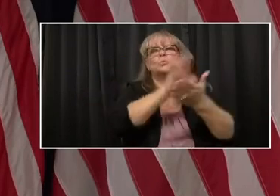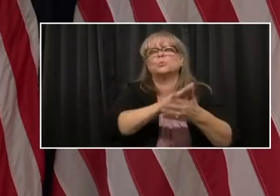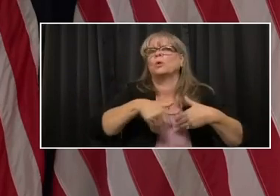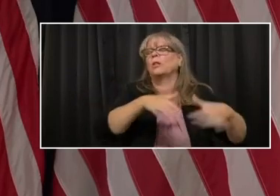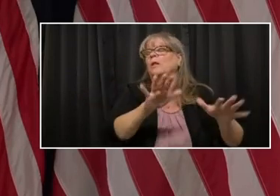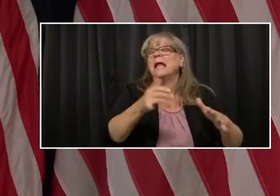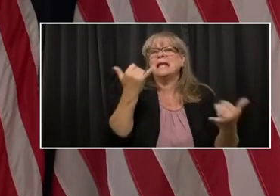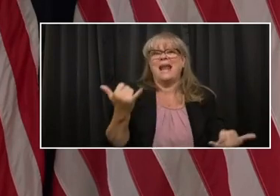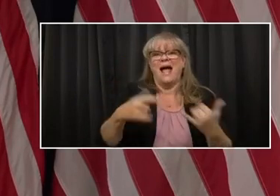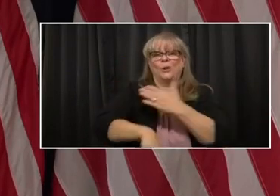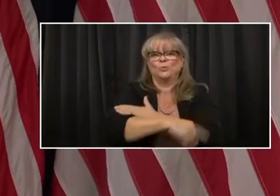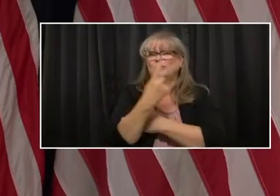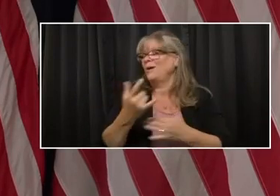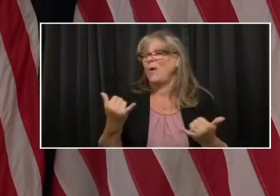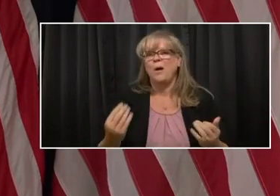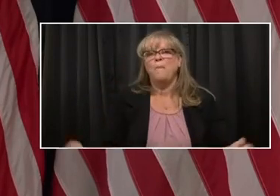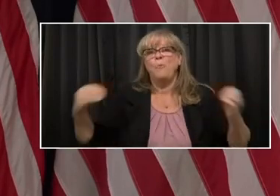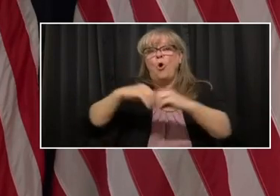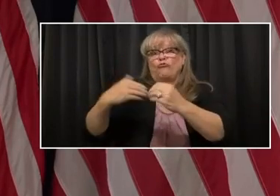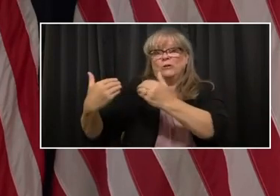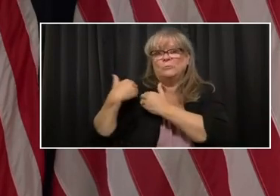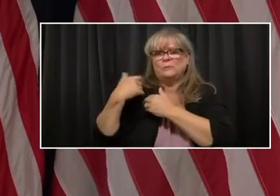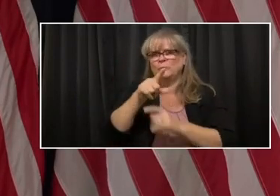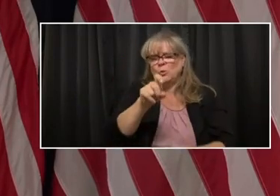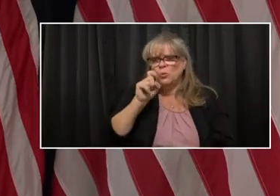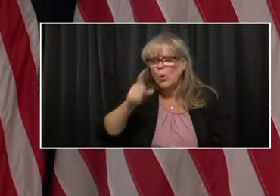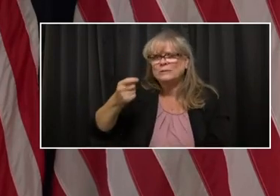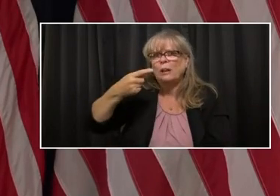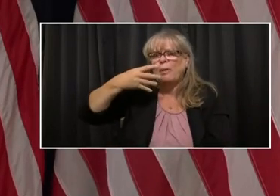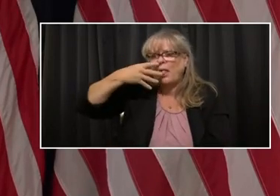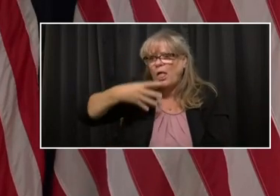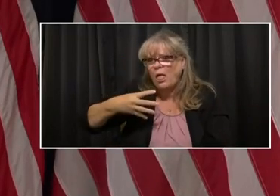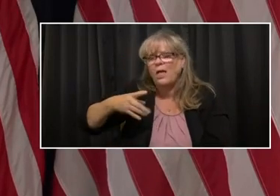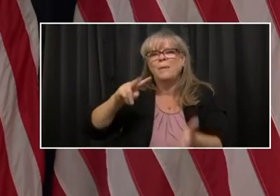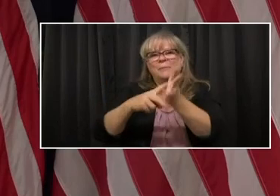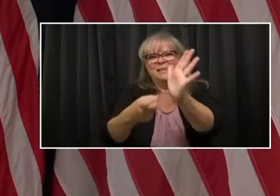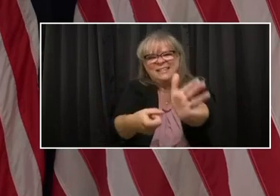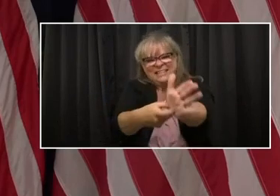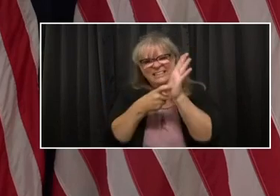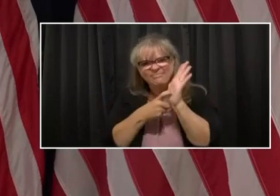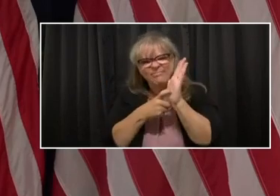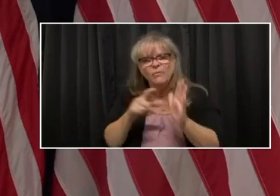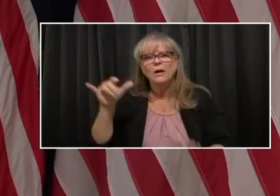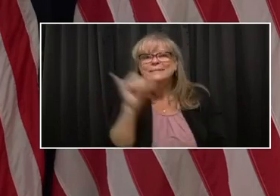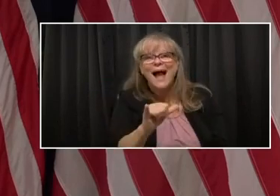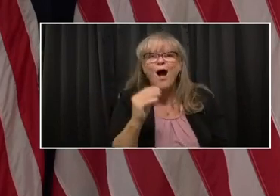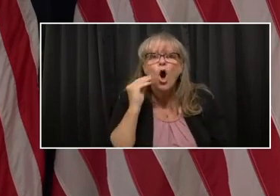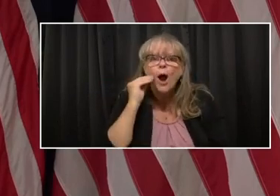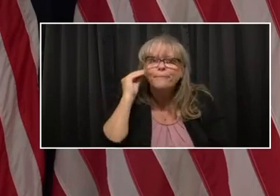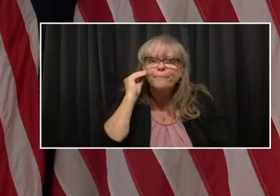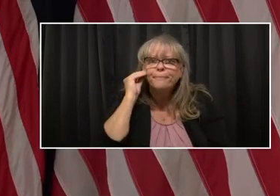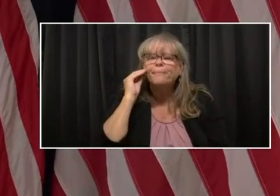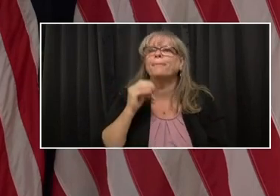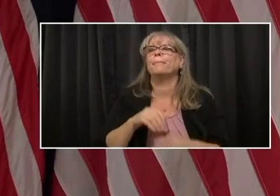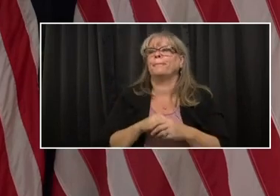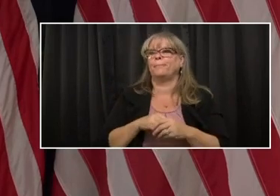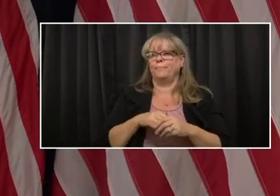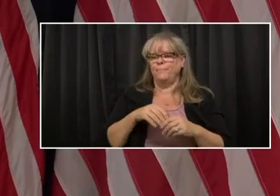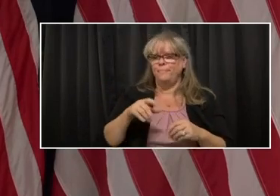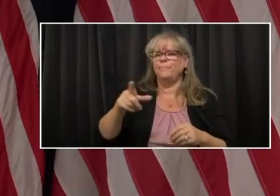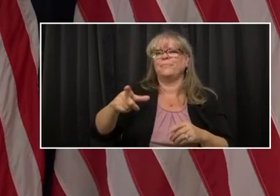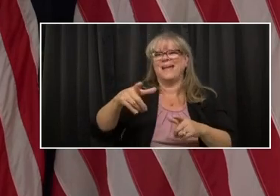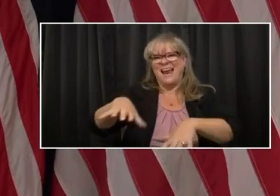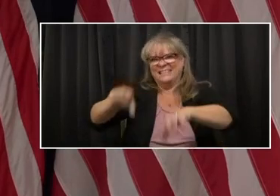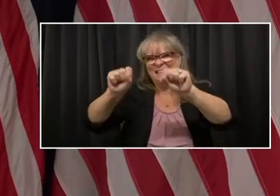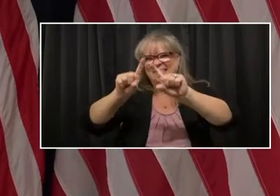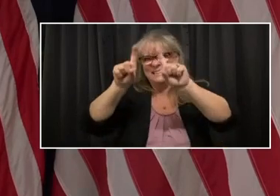home, get them tested. It's free, quick, and easy sites near you to do that. And create a plan so they're